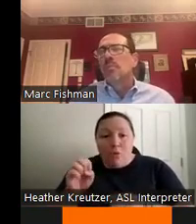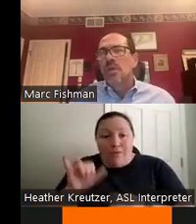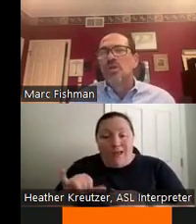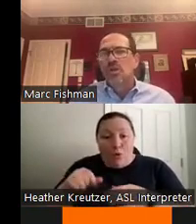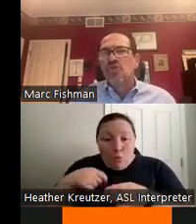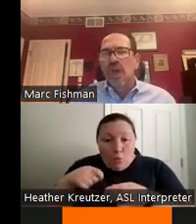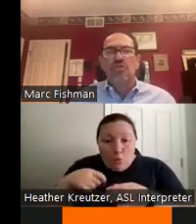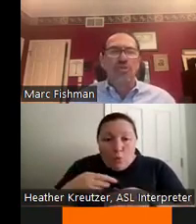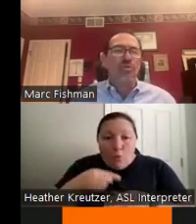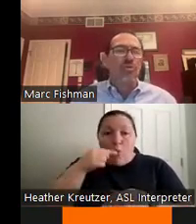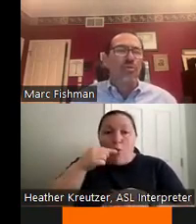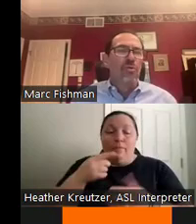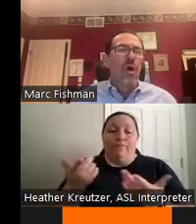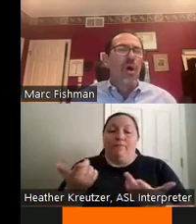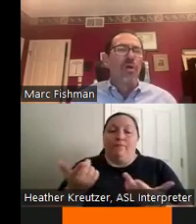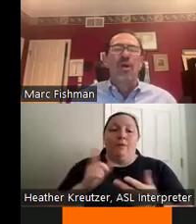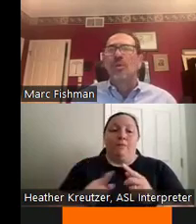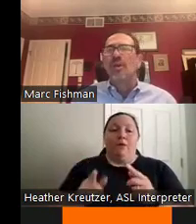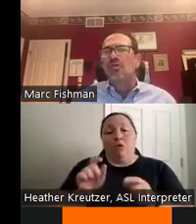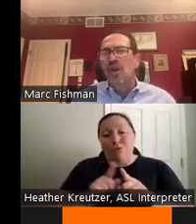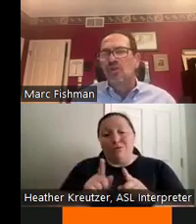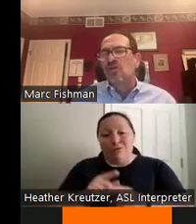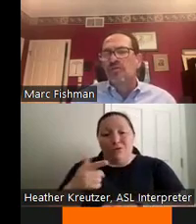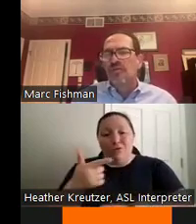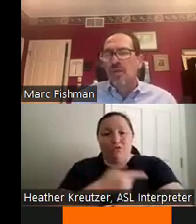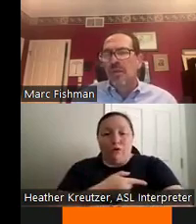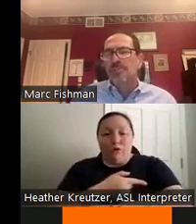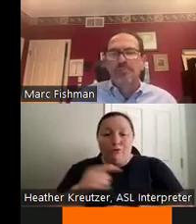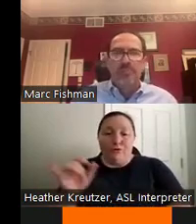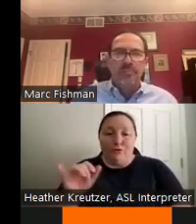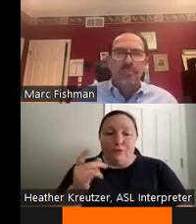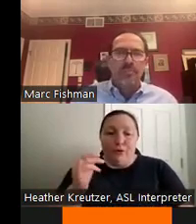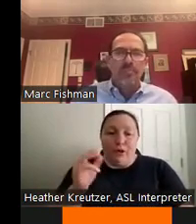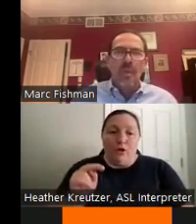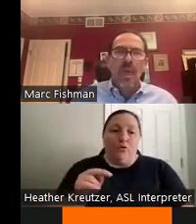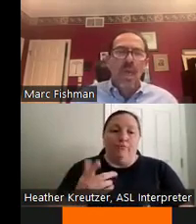form, injection of heroin, injection of fentanyl.